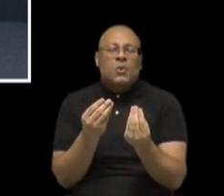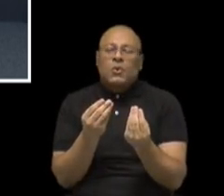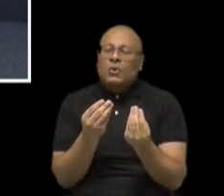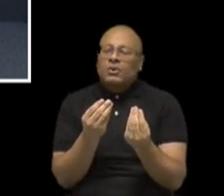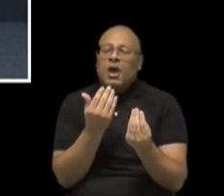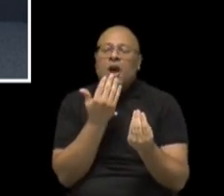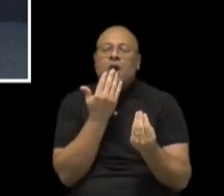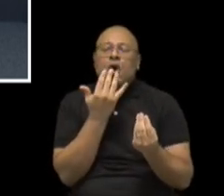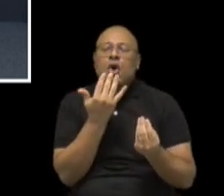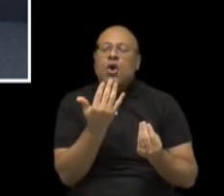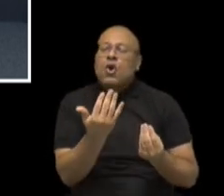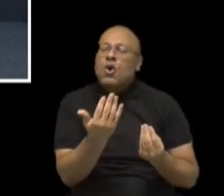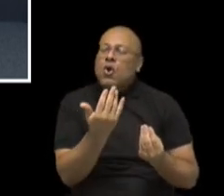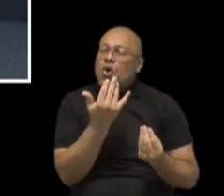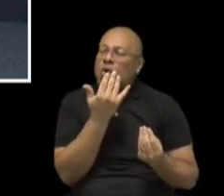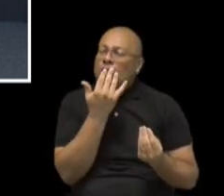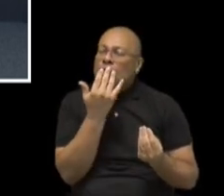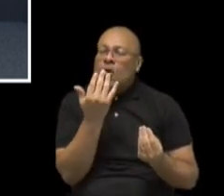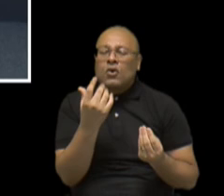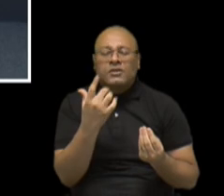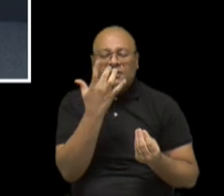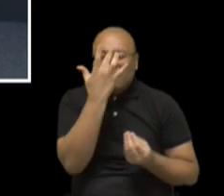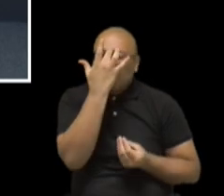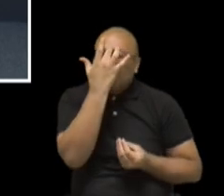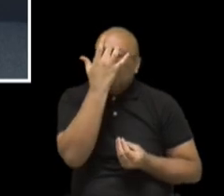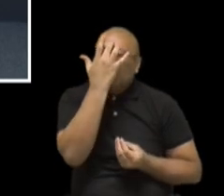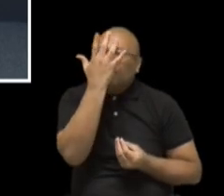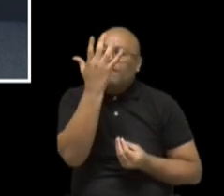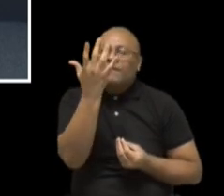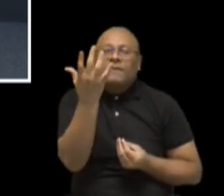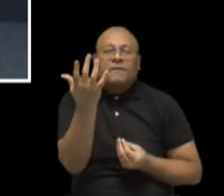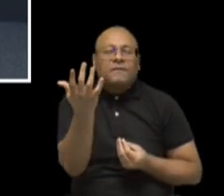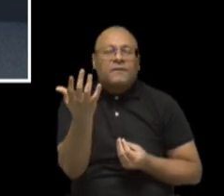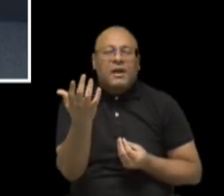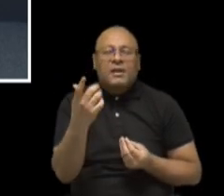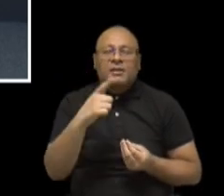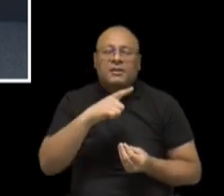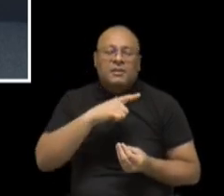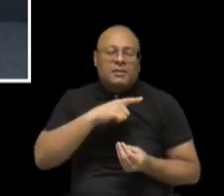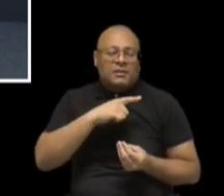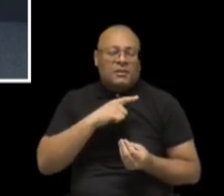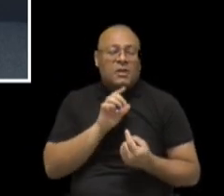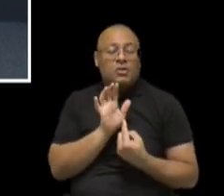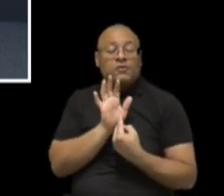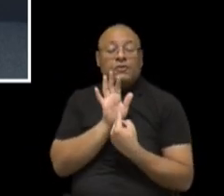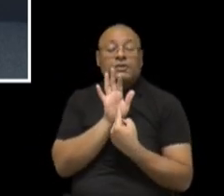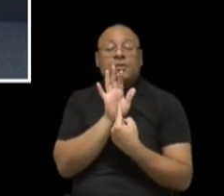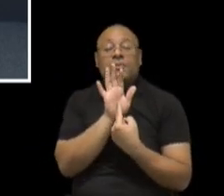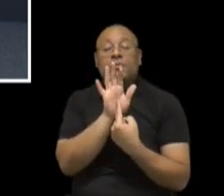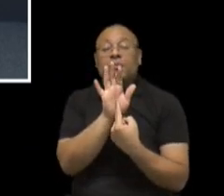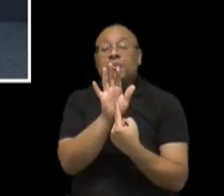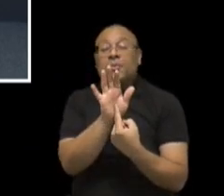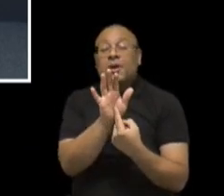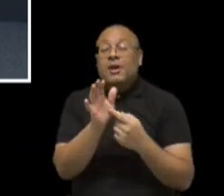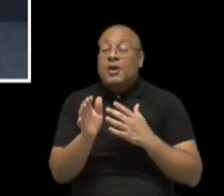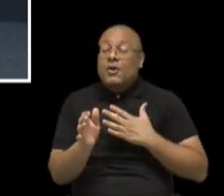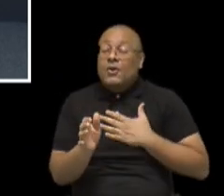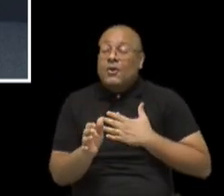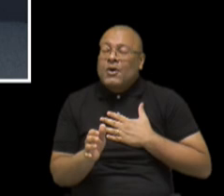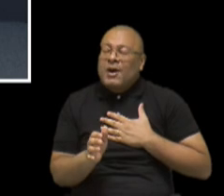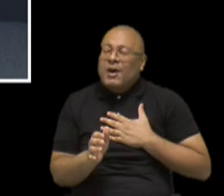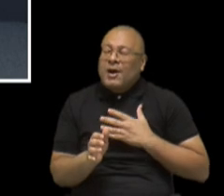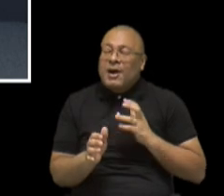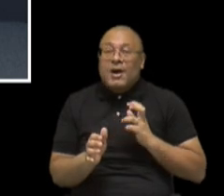and prints and very at ease with, we're kind of like show-offy, you know, which I love because,